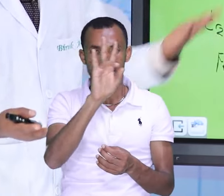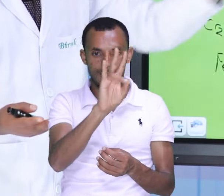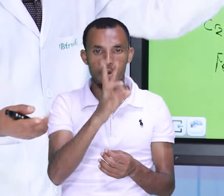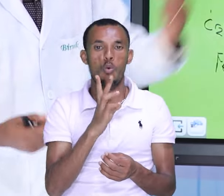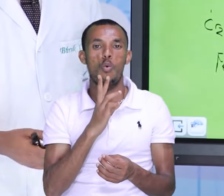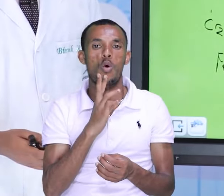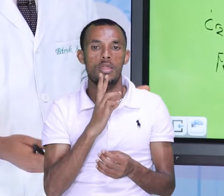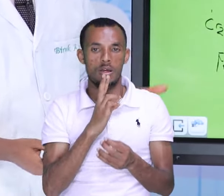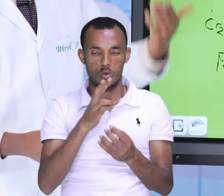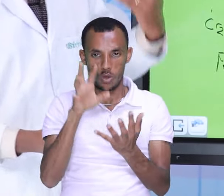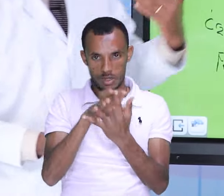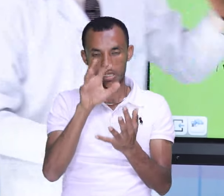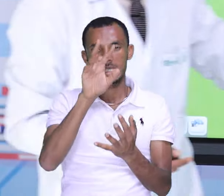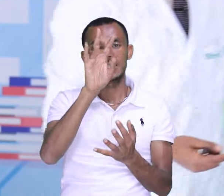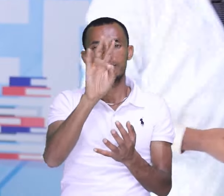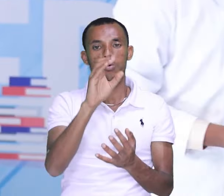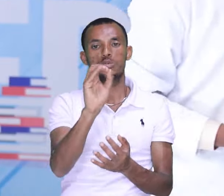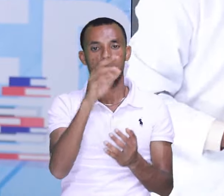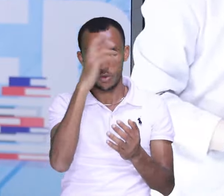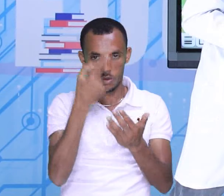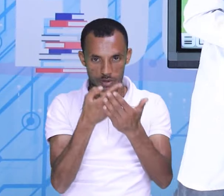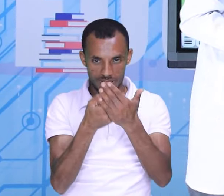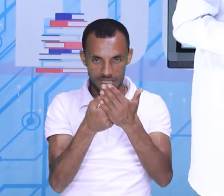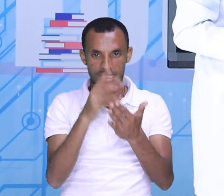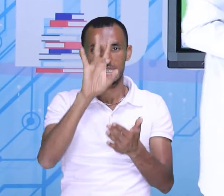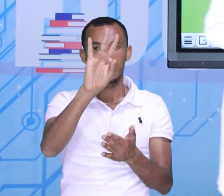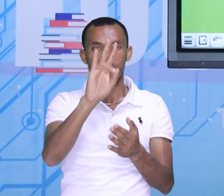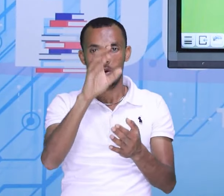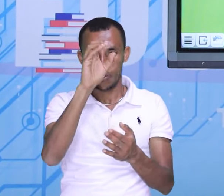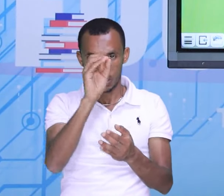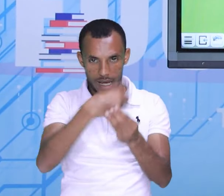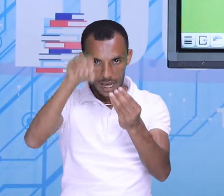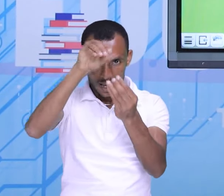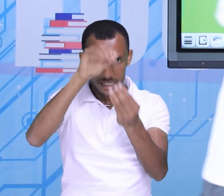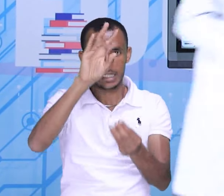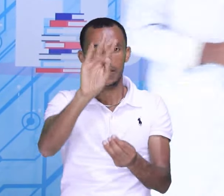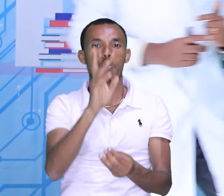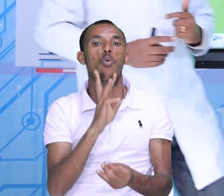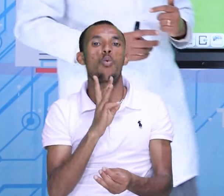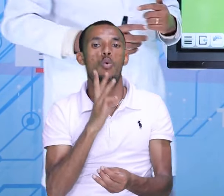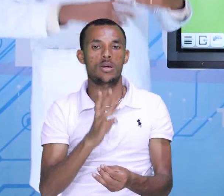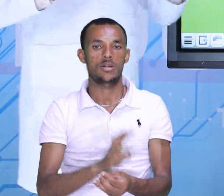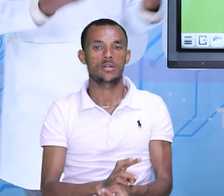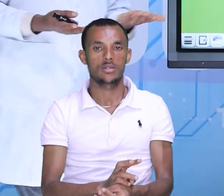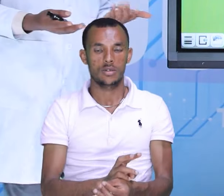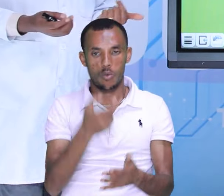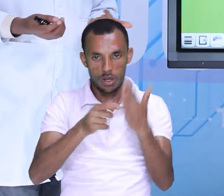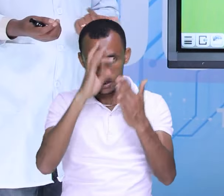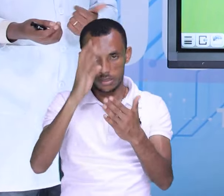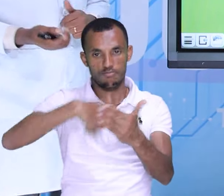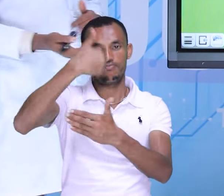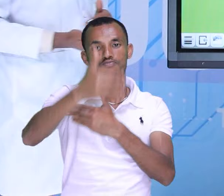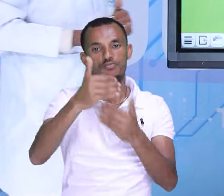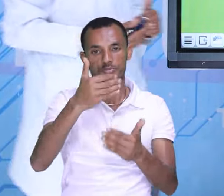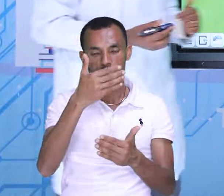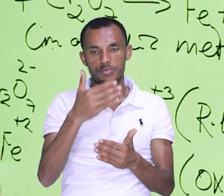water molecule, it contains 7 oxygen. Because of that, 7 oxygen adding of 7 water. What is the next step?